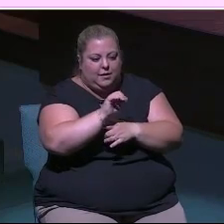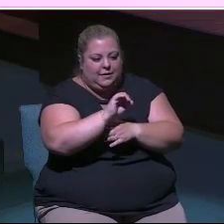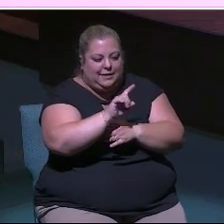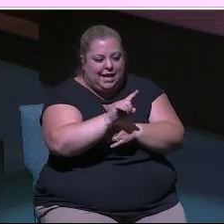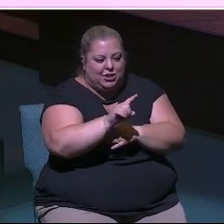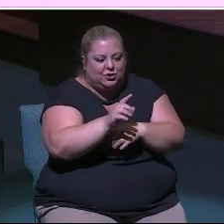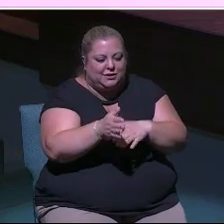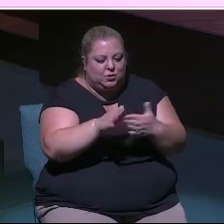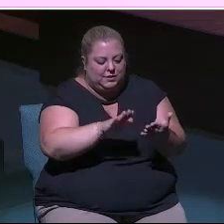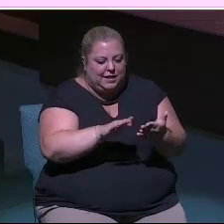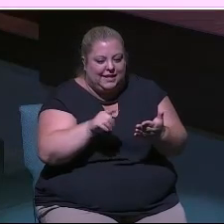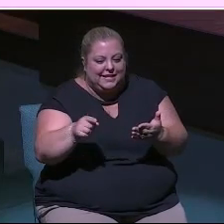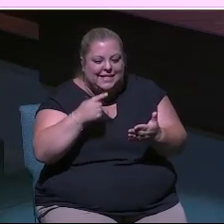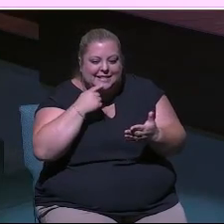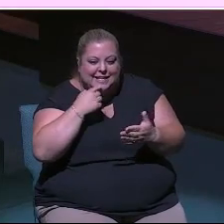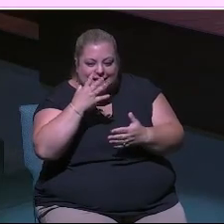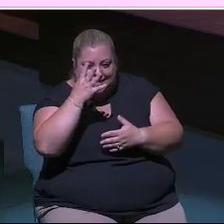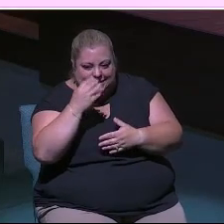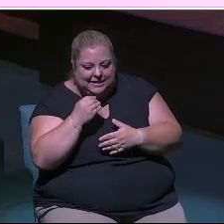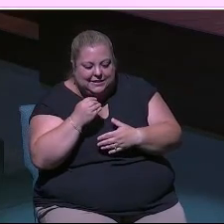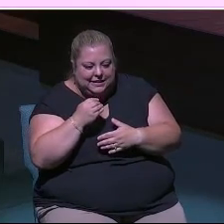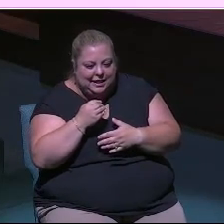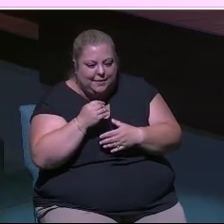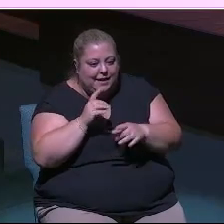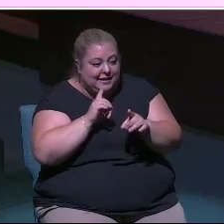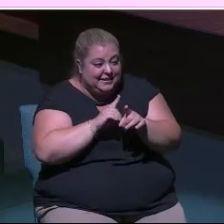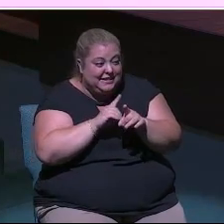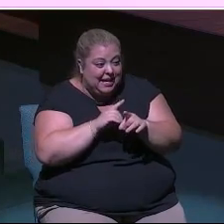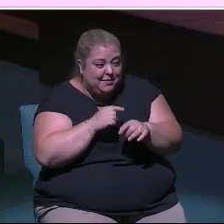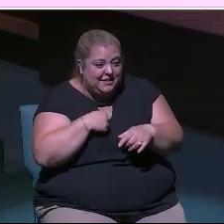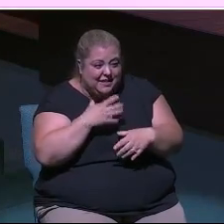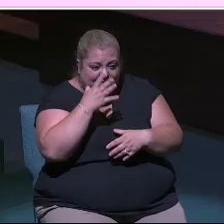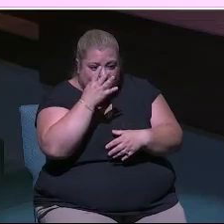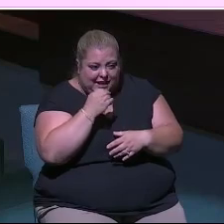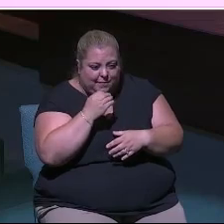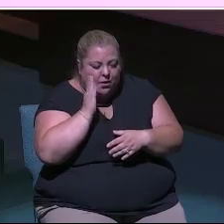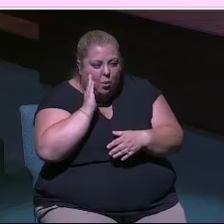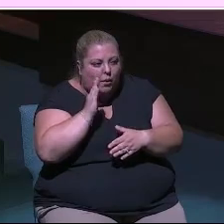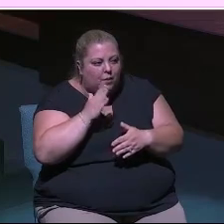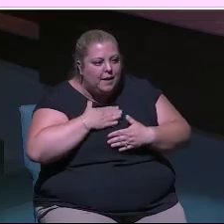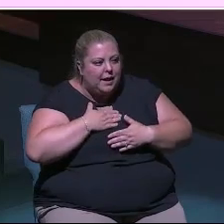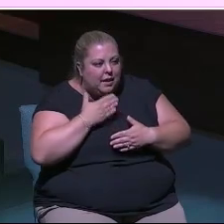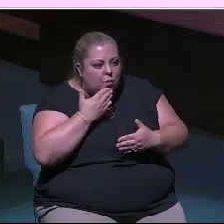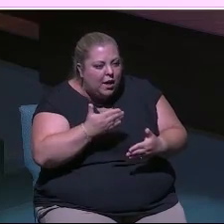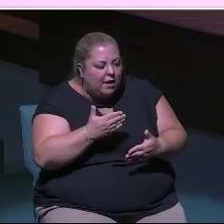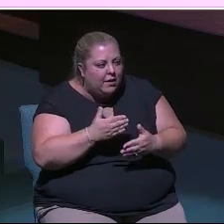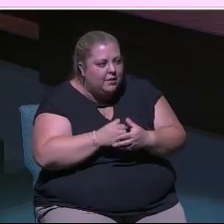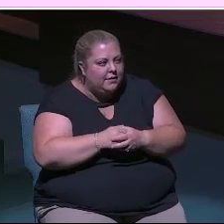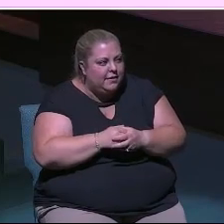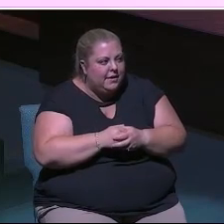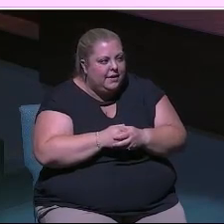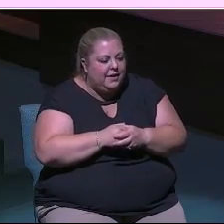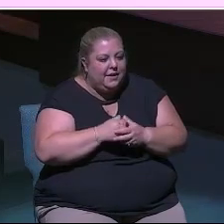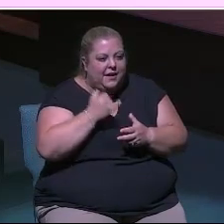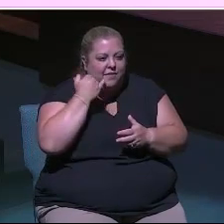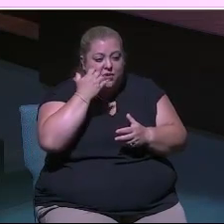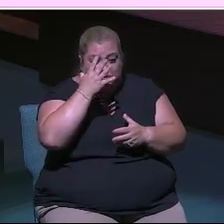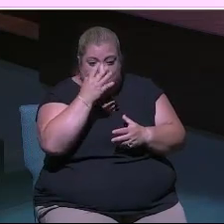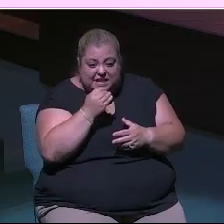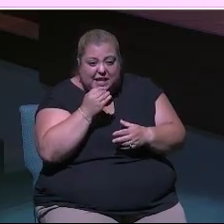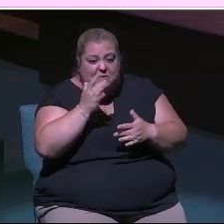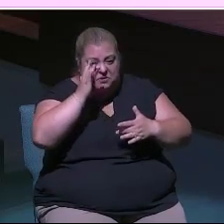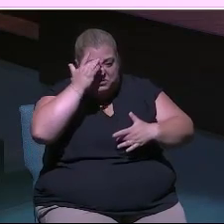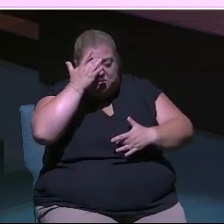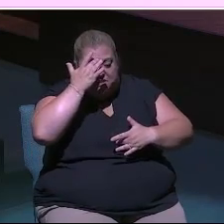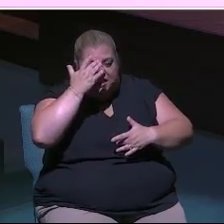says he's asleep. Then said his disciples, "Lord, if he sleep, he shall do well." What that? If you know, sleep is good for somebody that's sick. They need their rest.